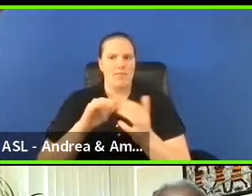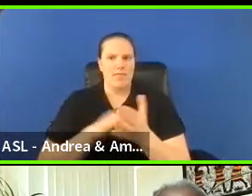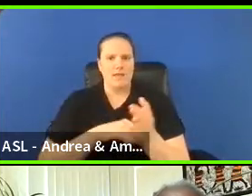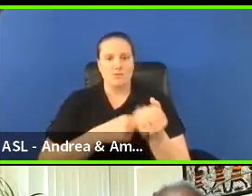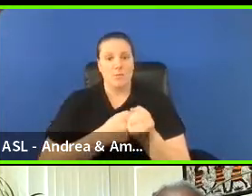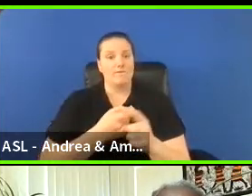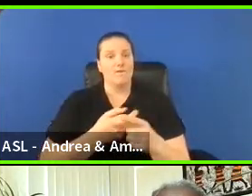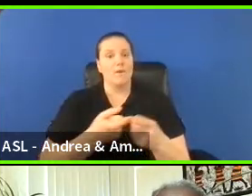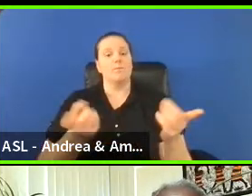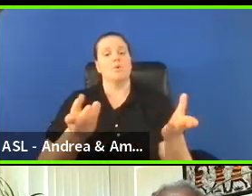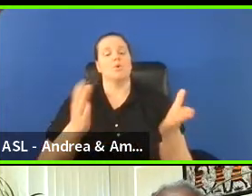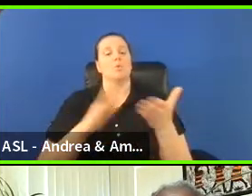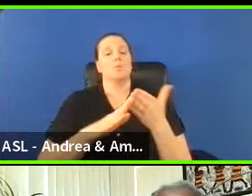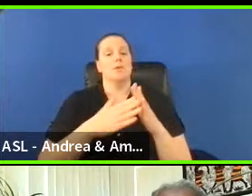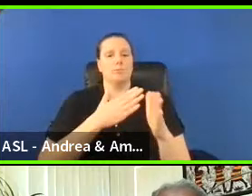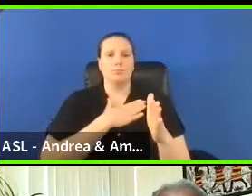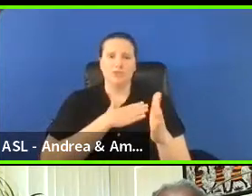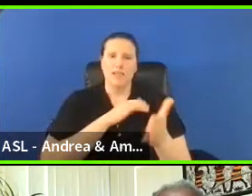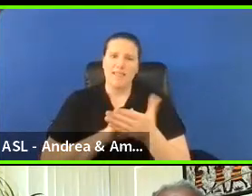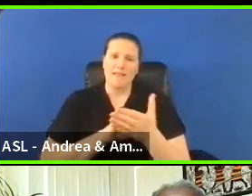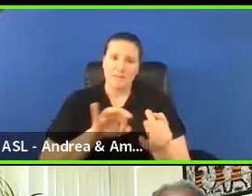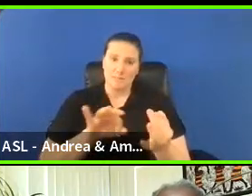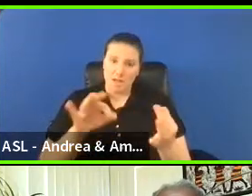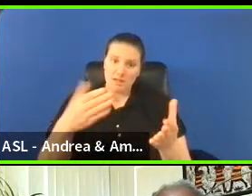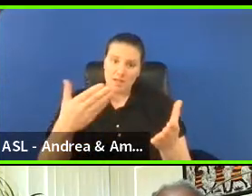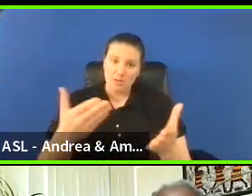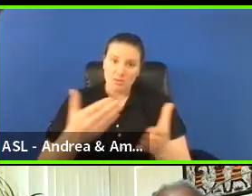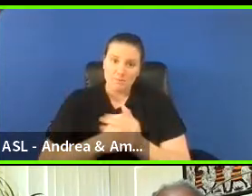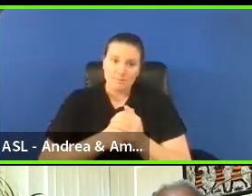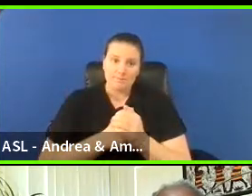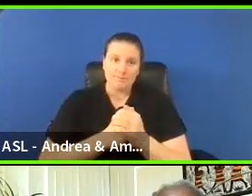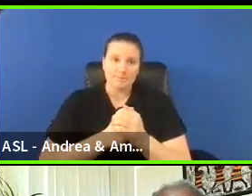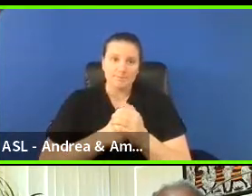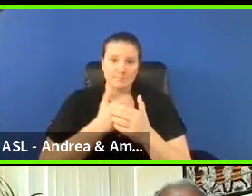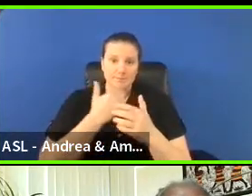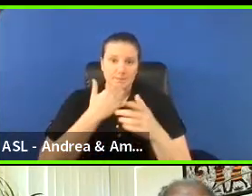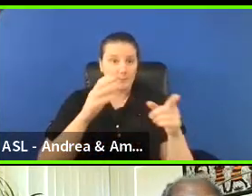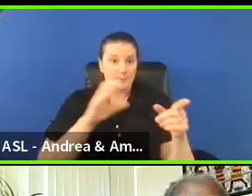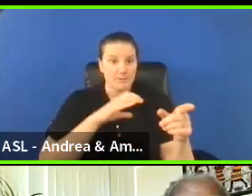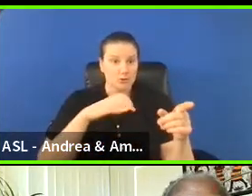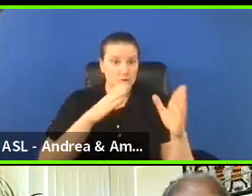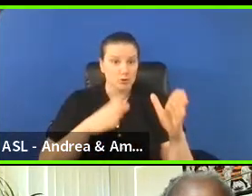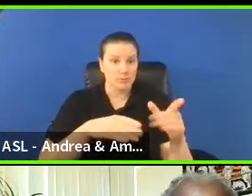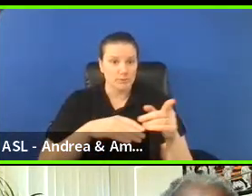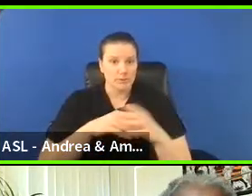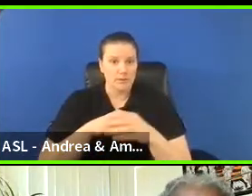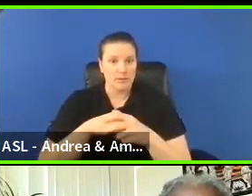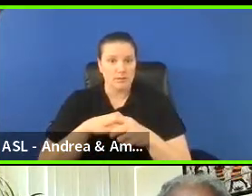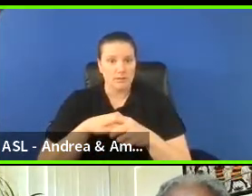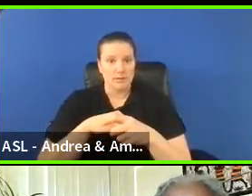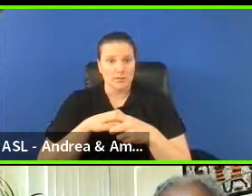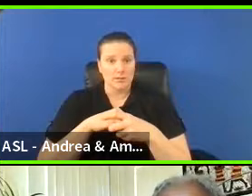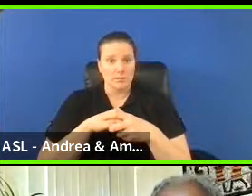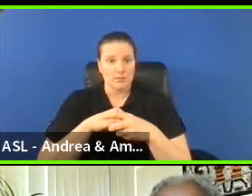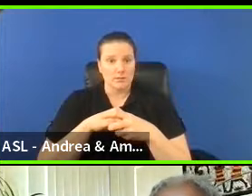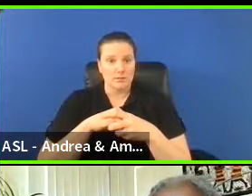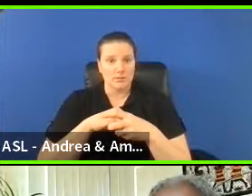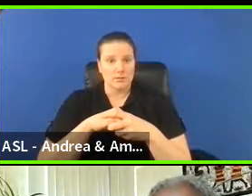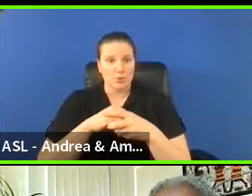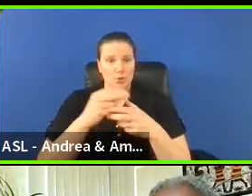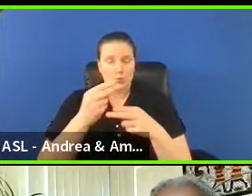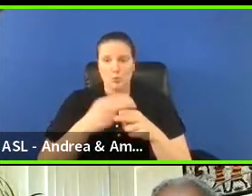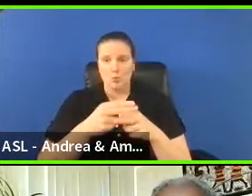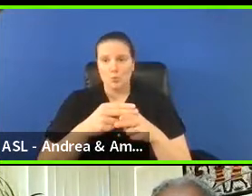from the community. So I definitely appreciate that feedback. Thank you. Thank you, Audrey. Commissioner? Thank you. A